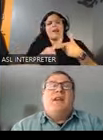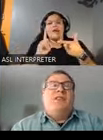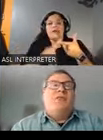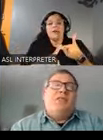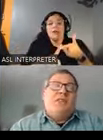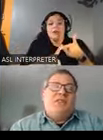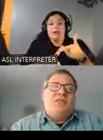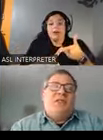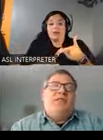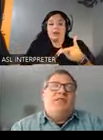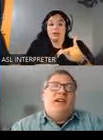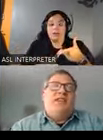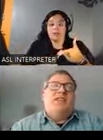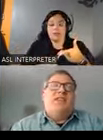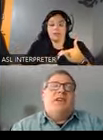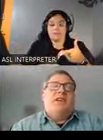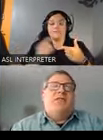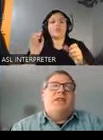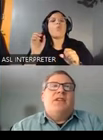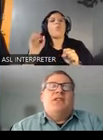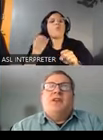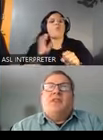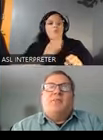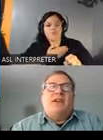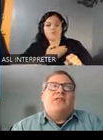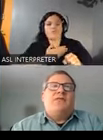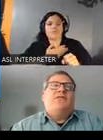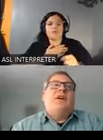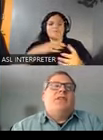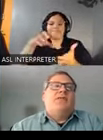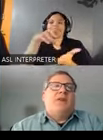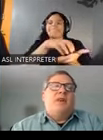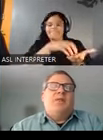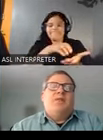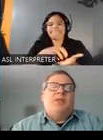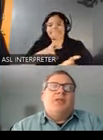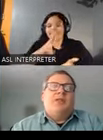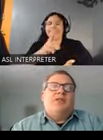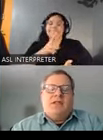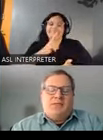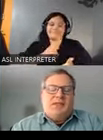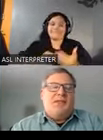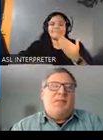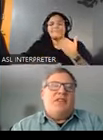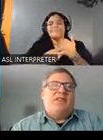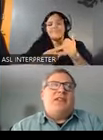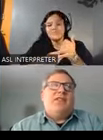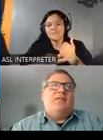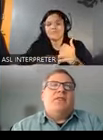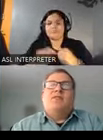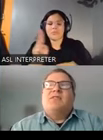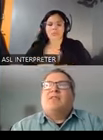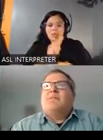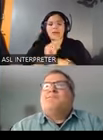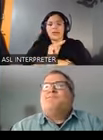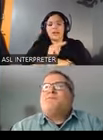We use this to generate this analysis of the geographic impacts of problems that occur in specific places and how they spread